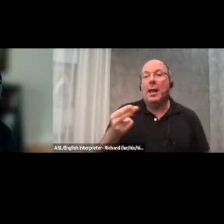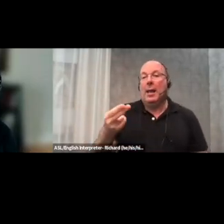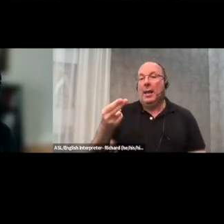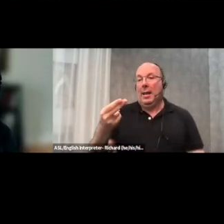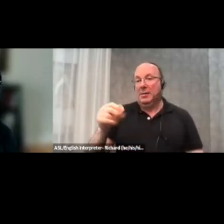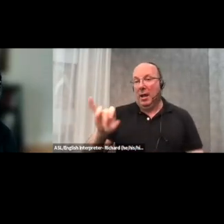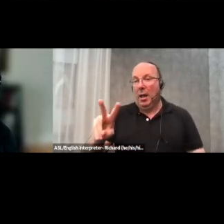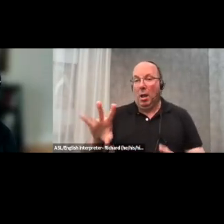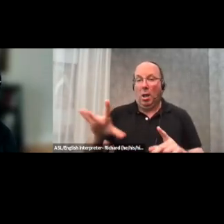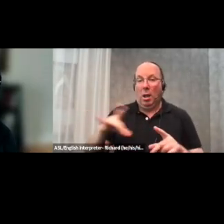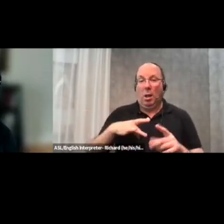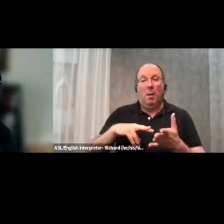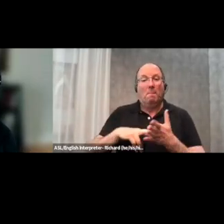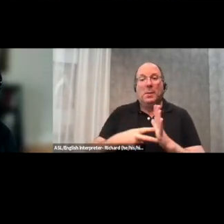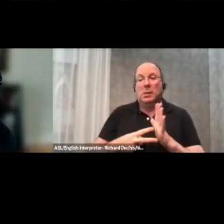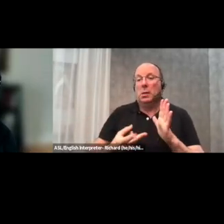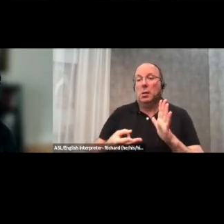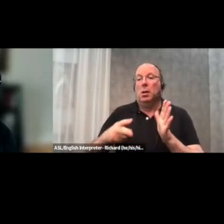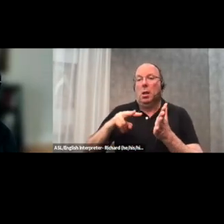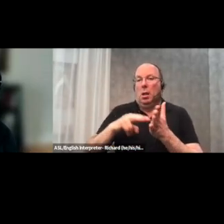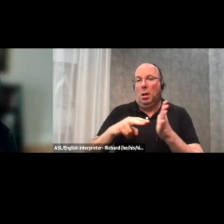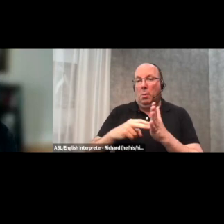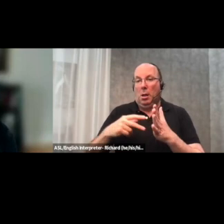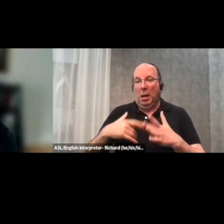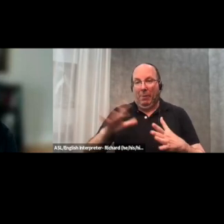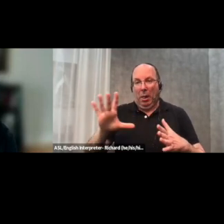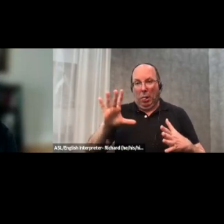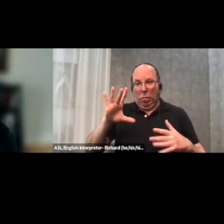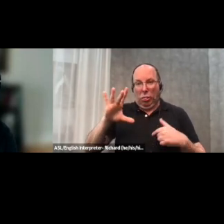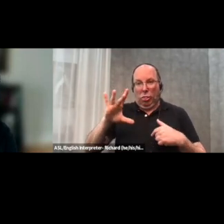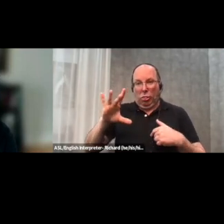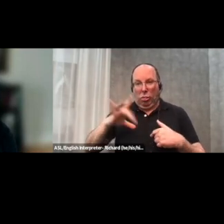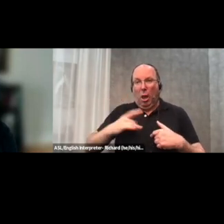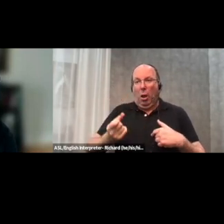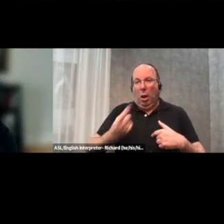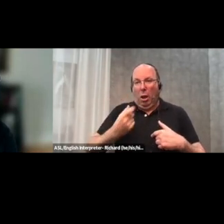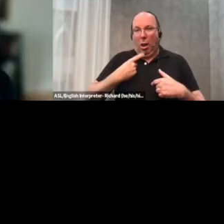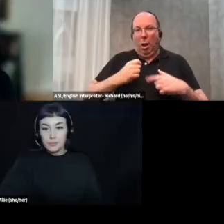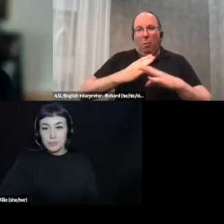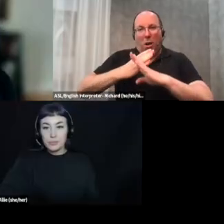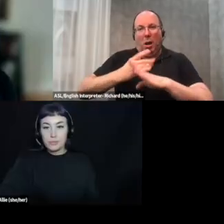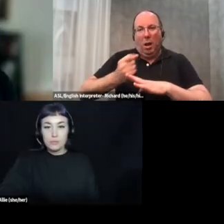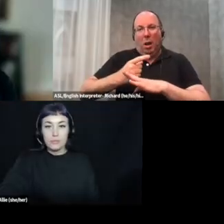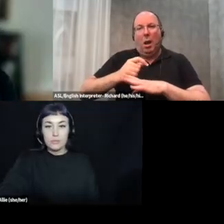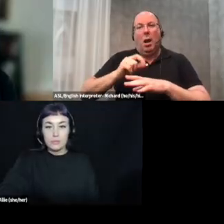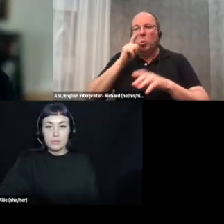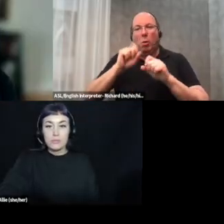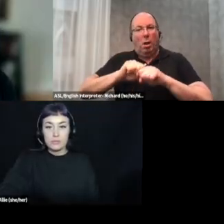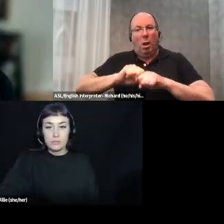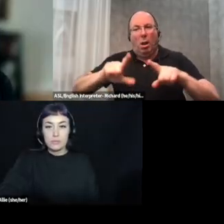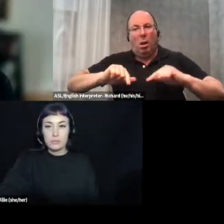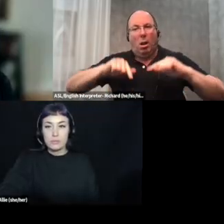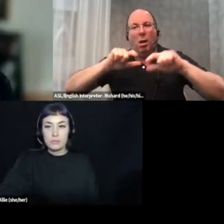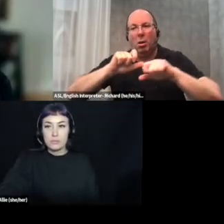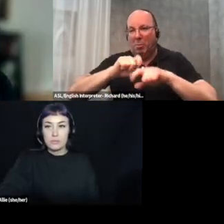you from passing an STI or HIV on to somebody else because you know to take the precautions, get treatment,